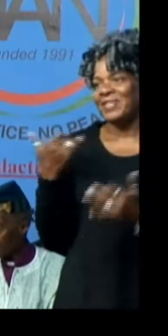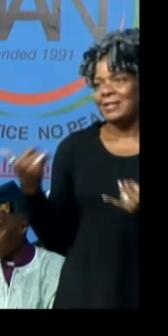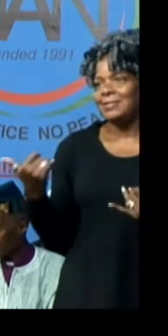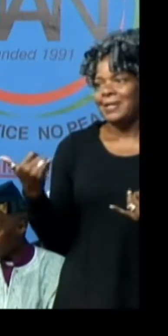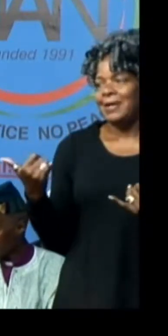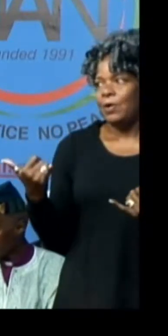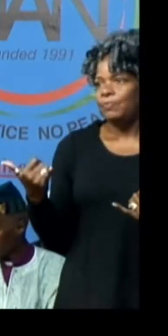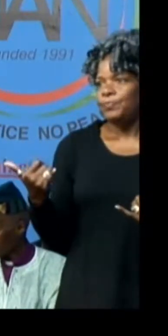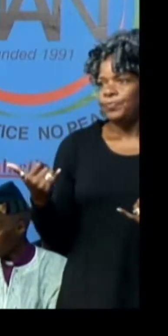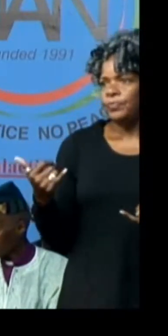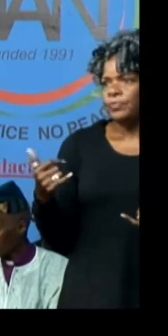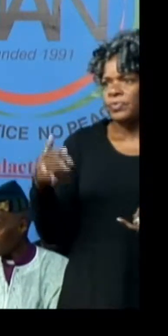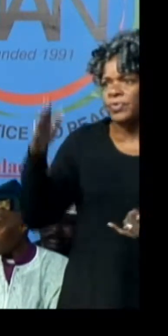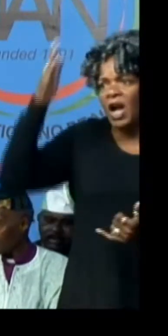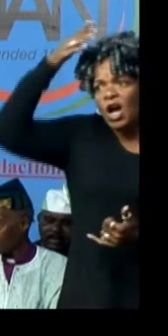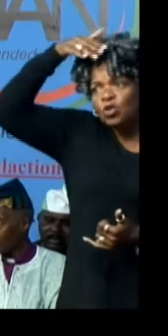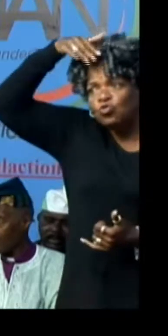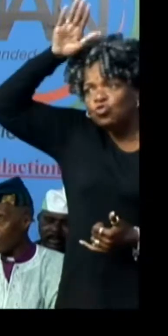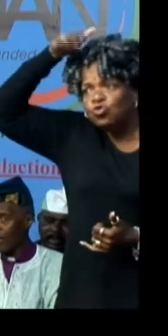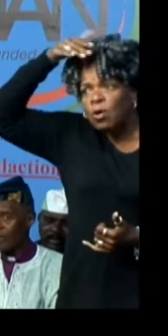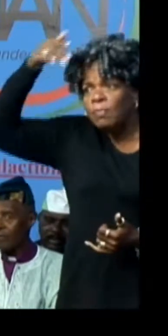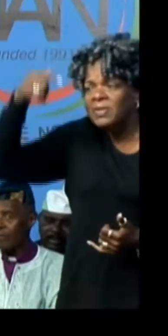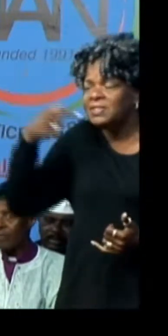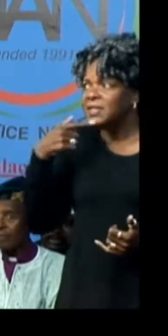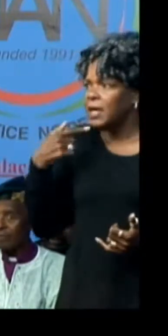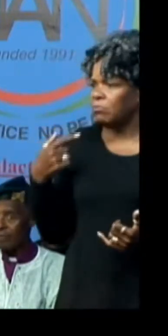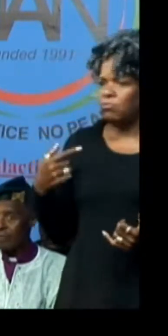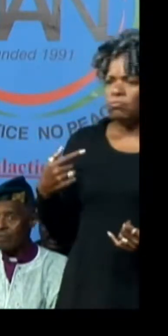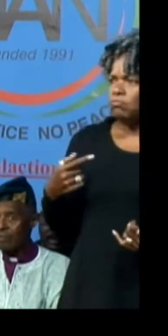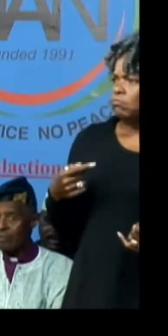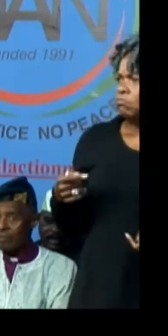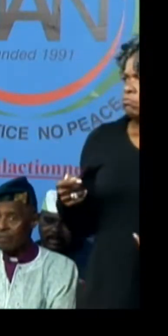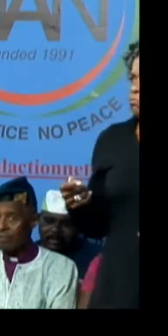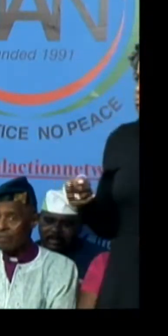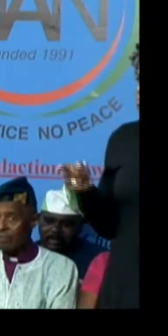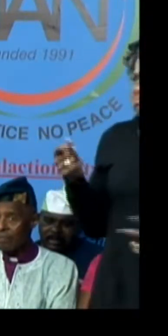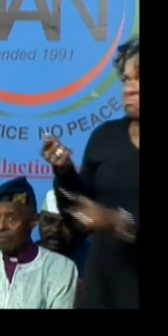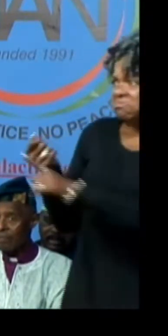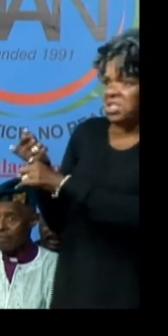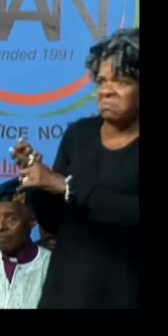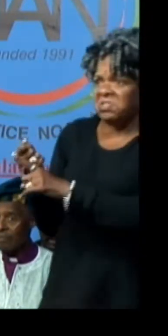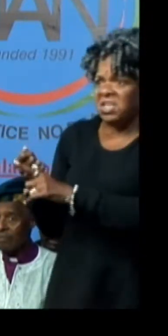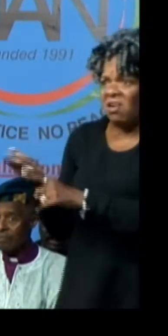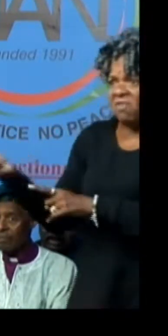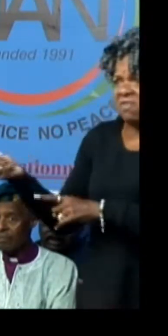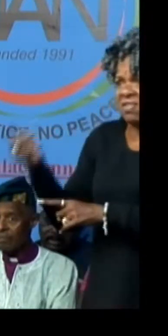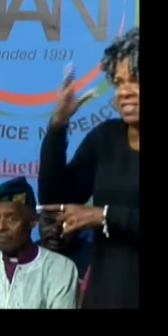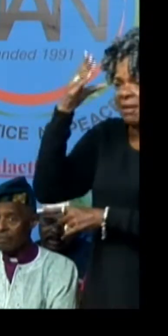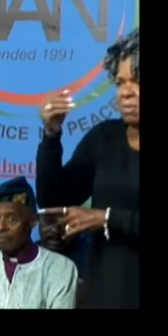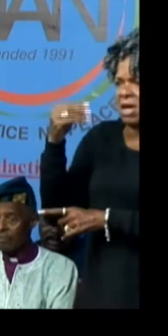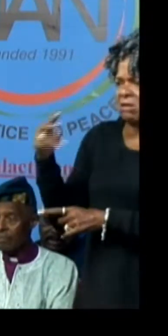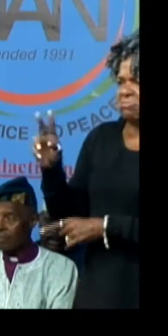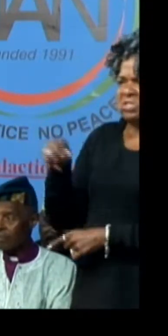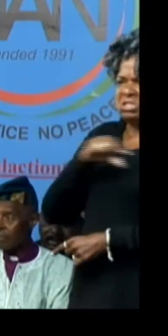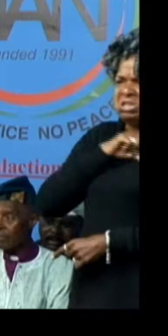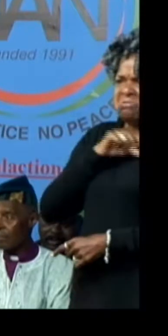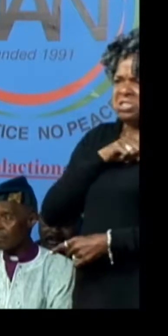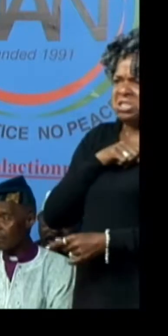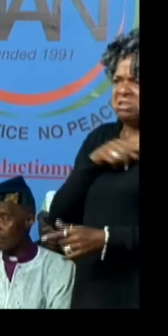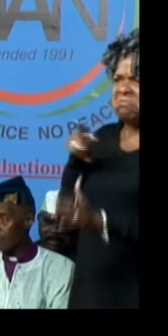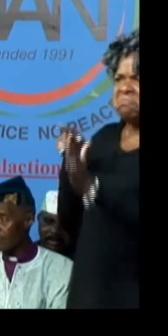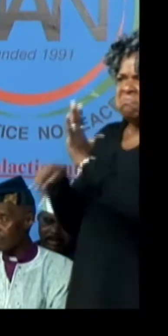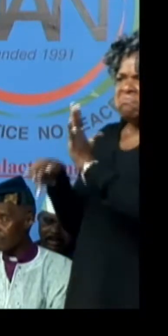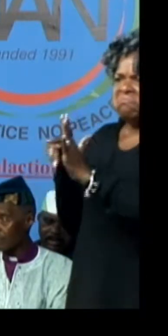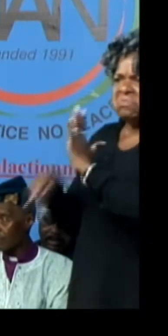day say he disagrees with the DNA. I'm gonna get into Trump in a minute. But I want to wish a happy birthday to